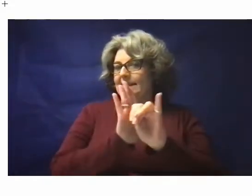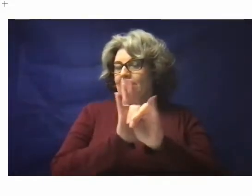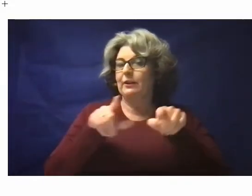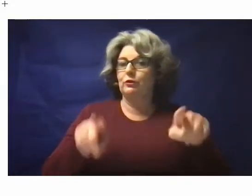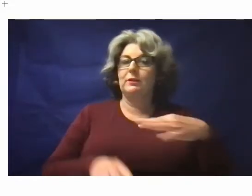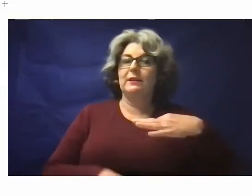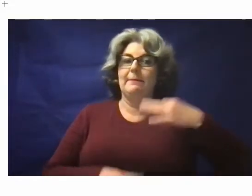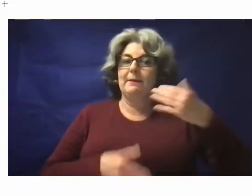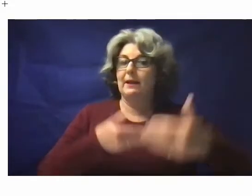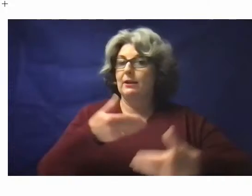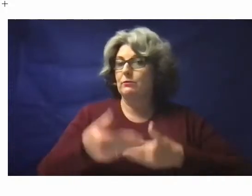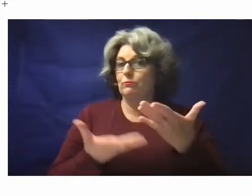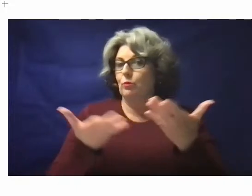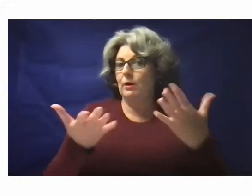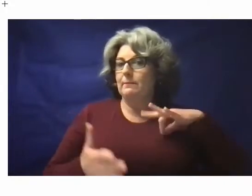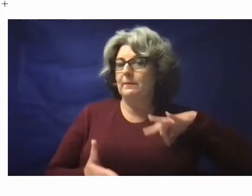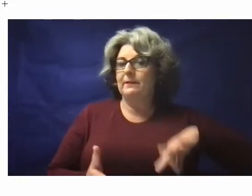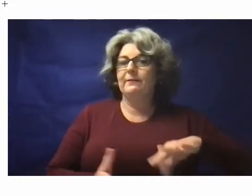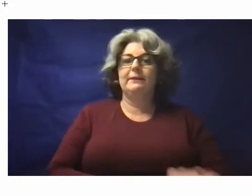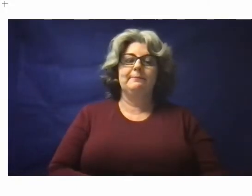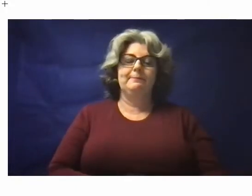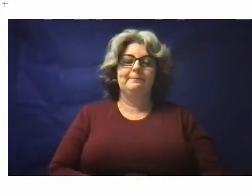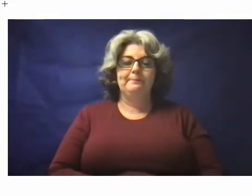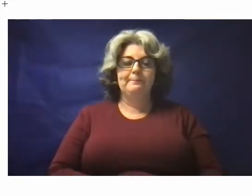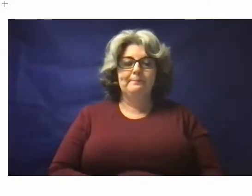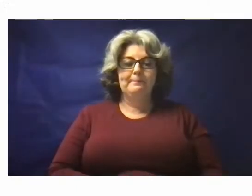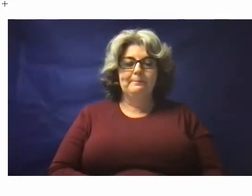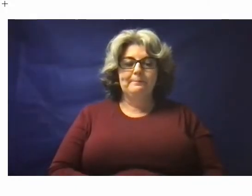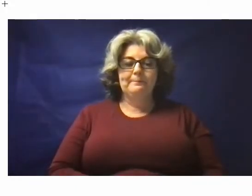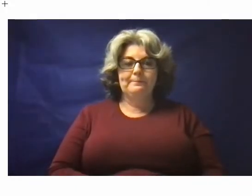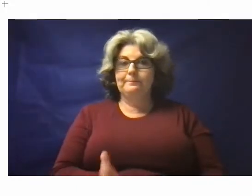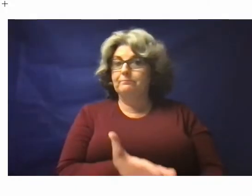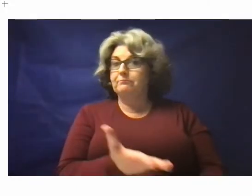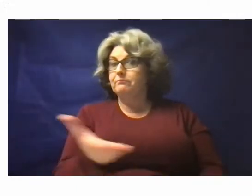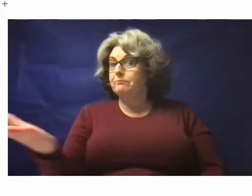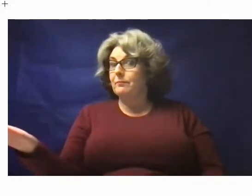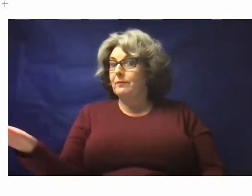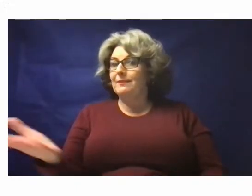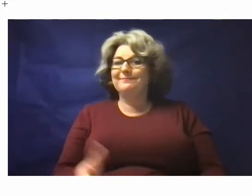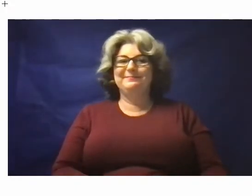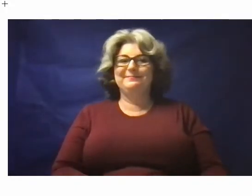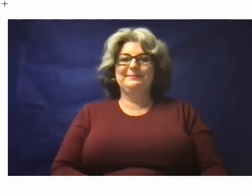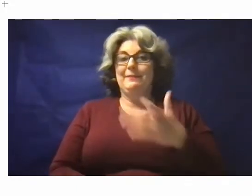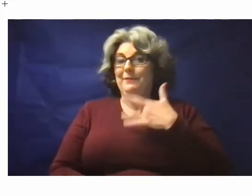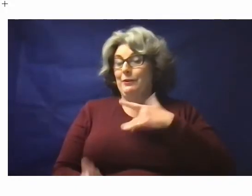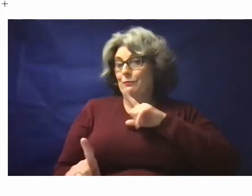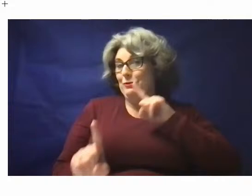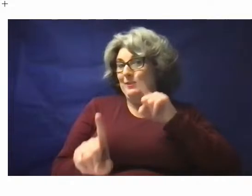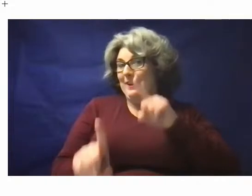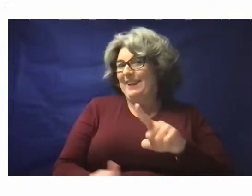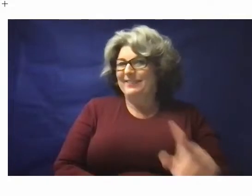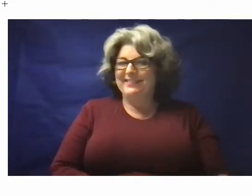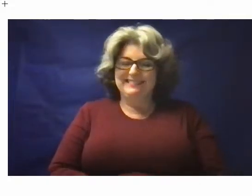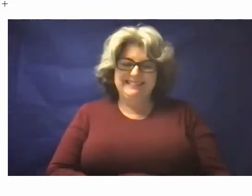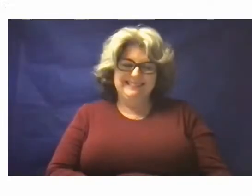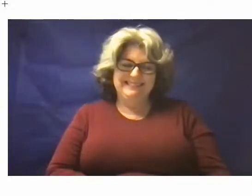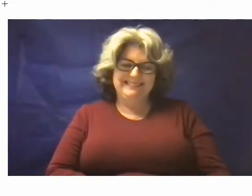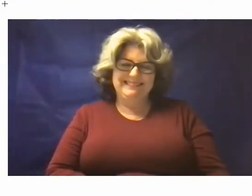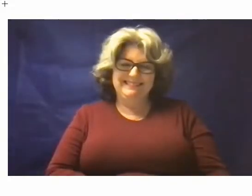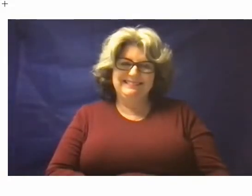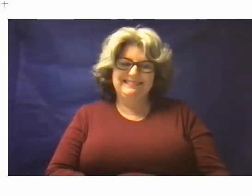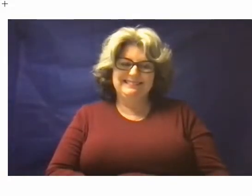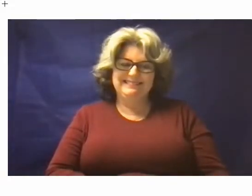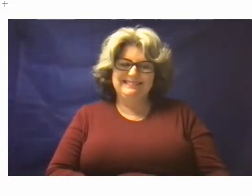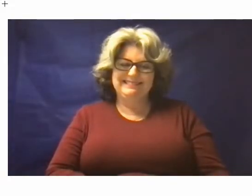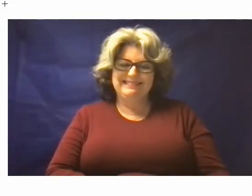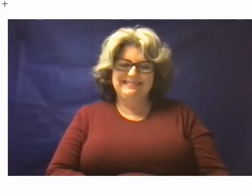process? And so I'm not sure, I open the floor to whoever might feel like they want to touch on that one first. I can start, or